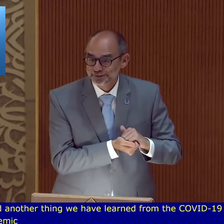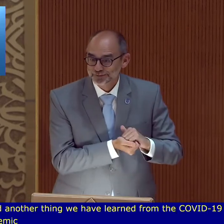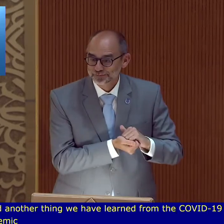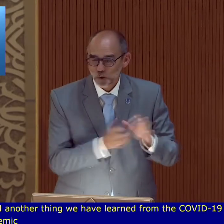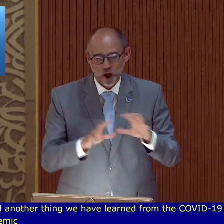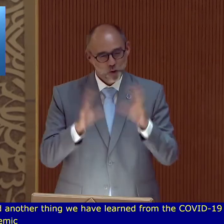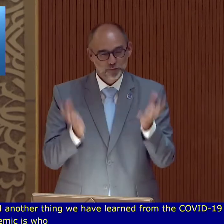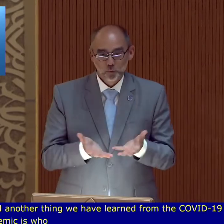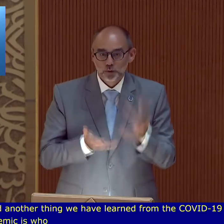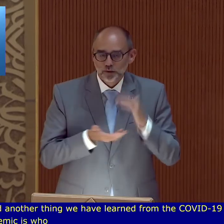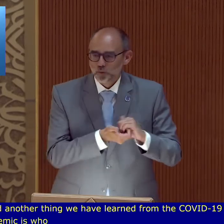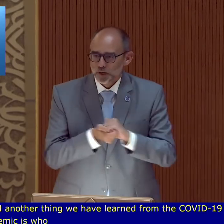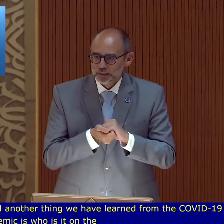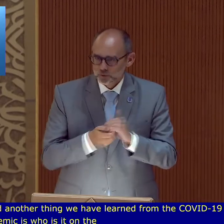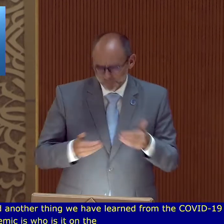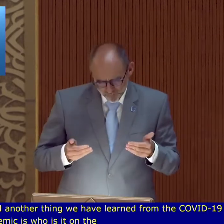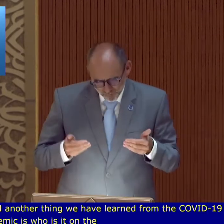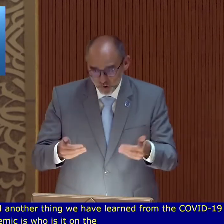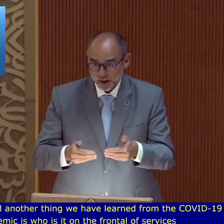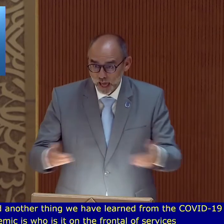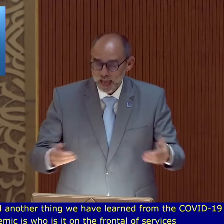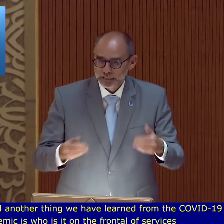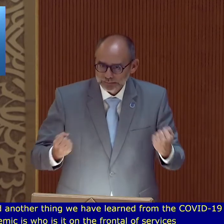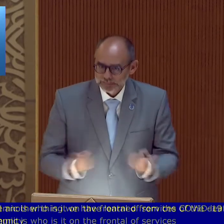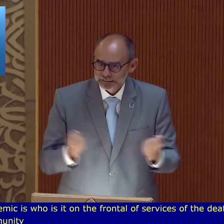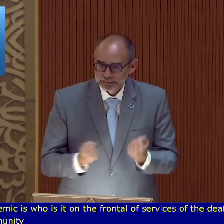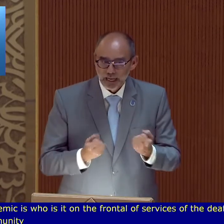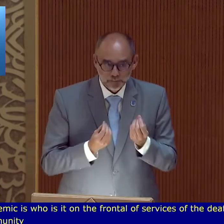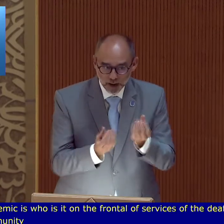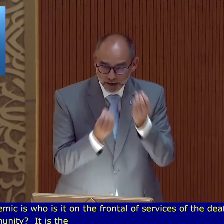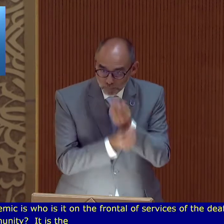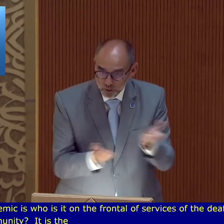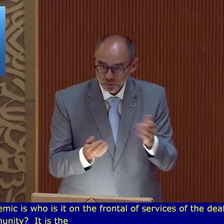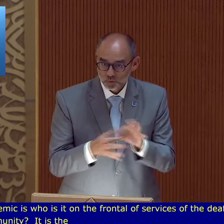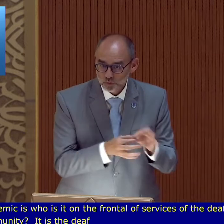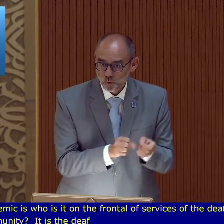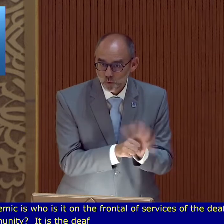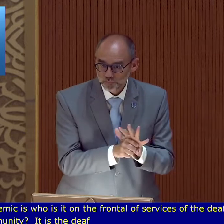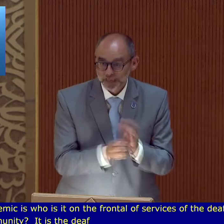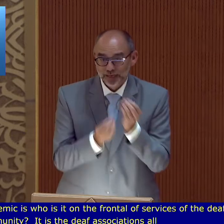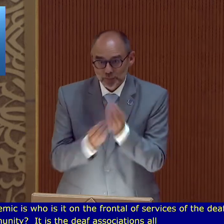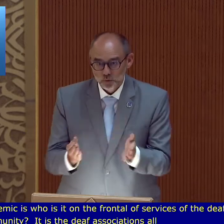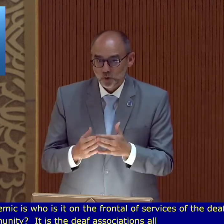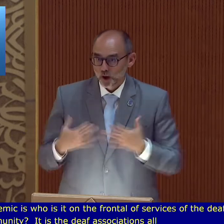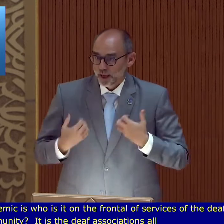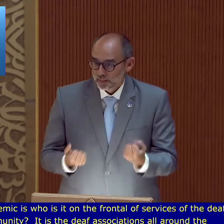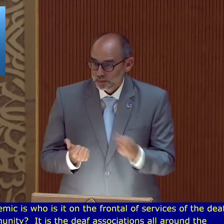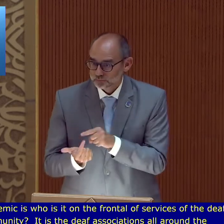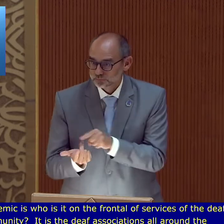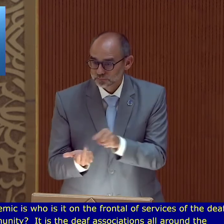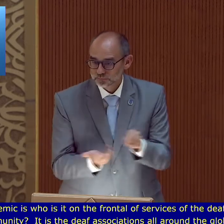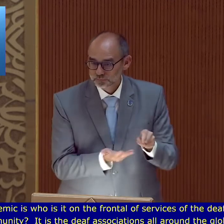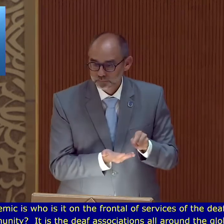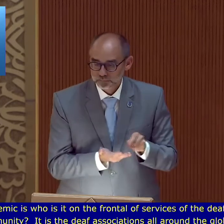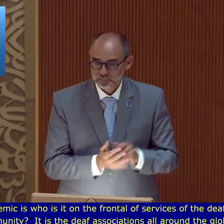deaf community? It is the deaf associations. All around the globe, national organizations of deaf people responded